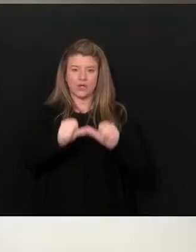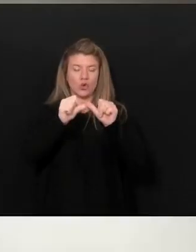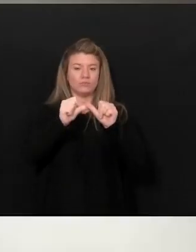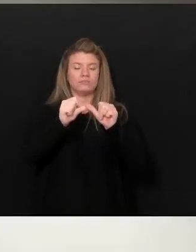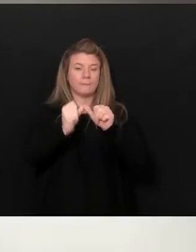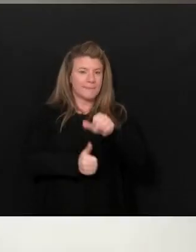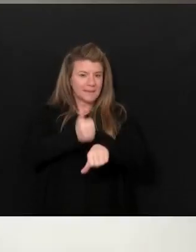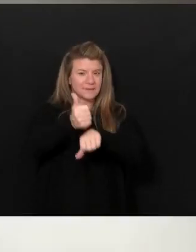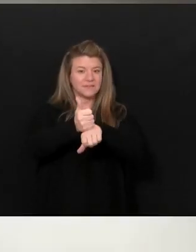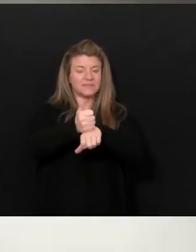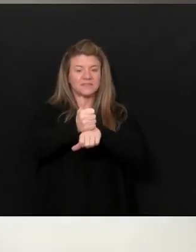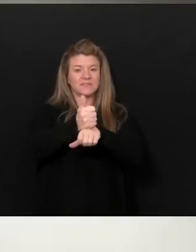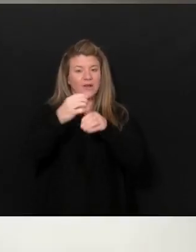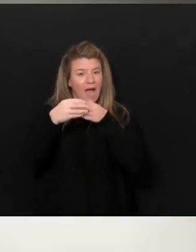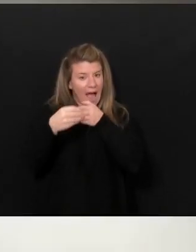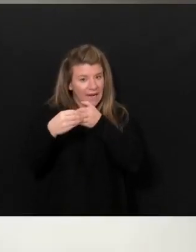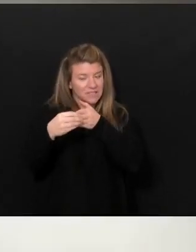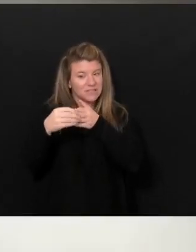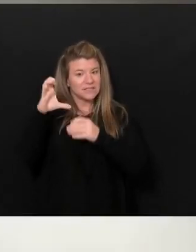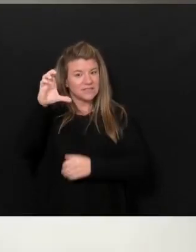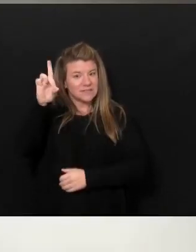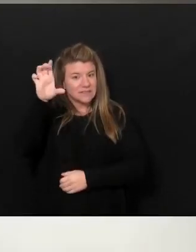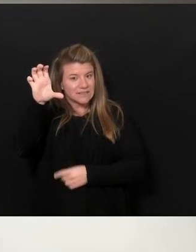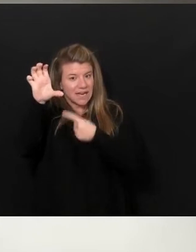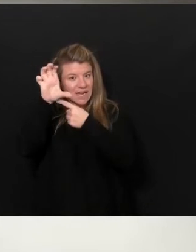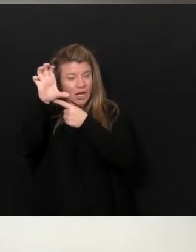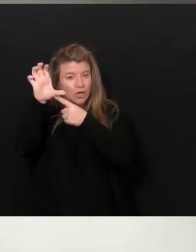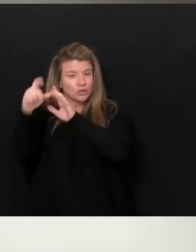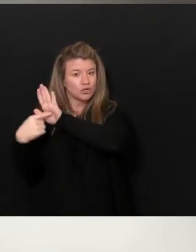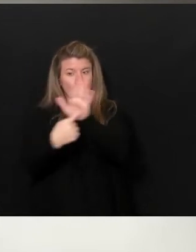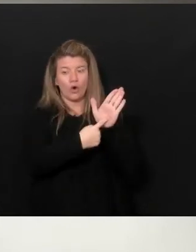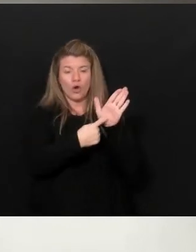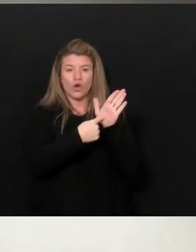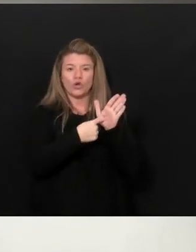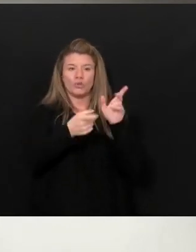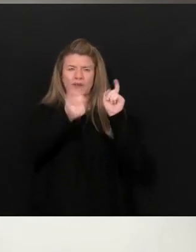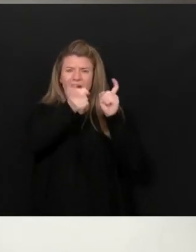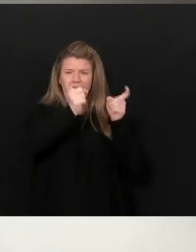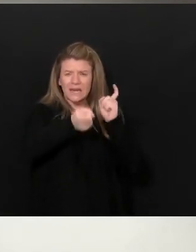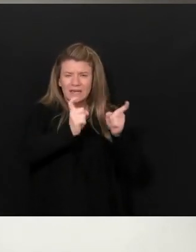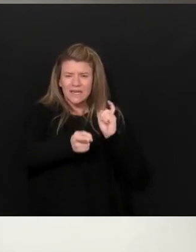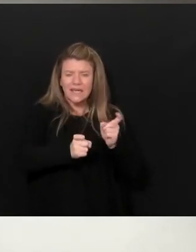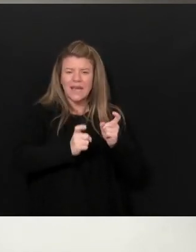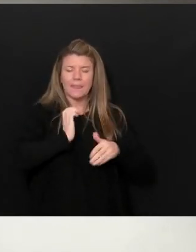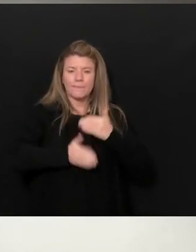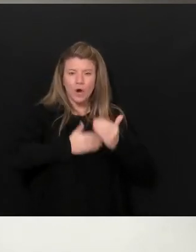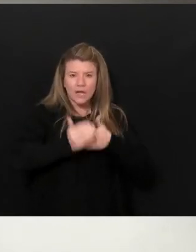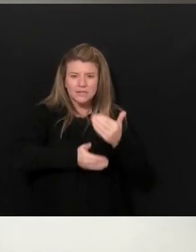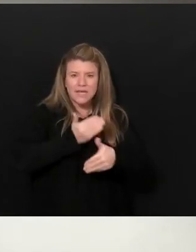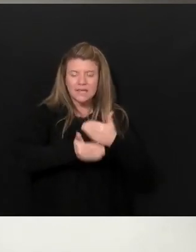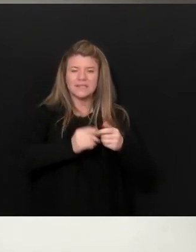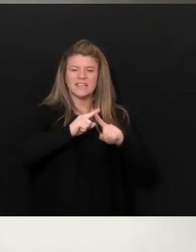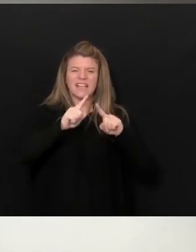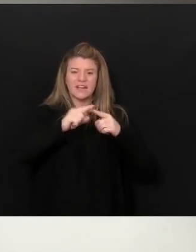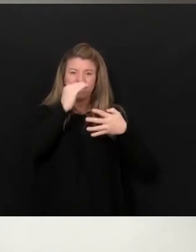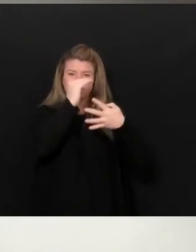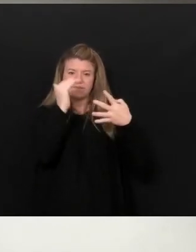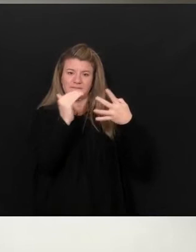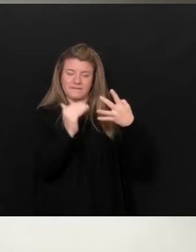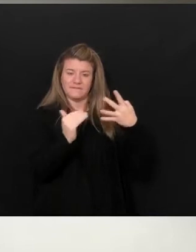on guidance as put out by CDC to continue to refine the process in the phases, with our